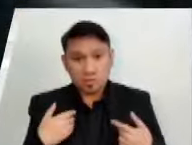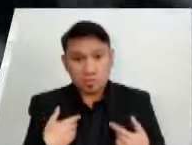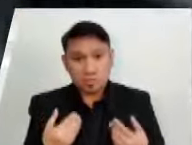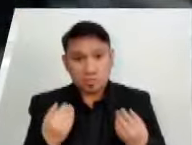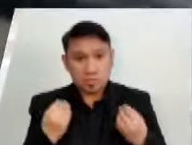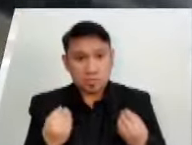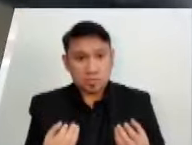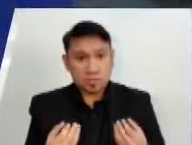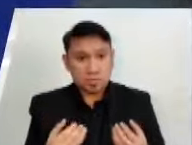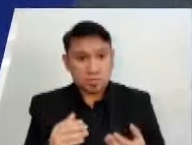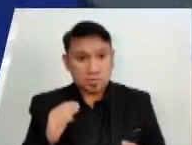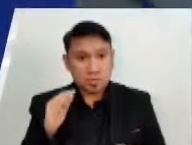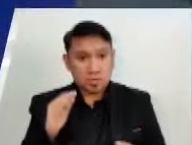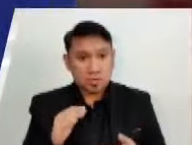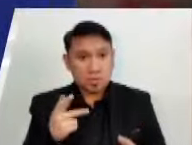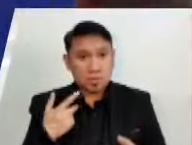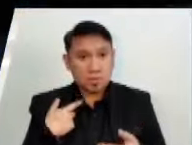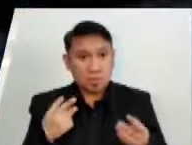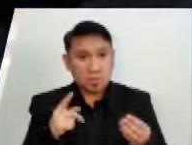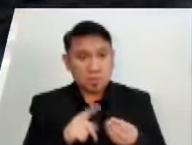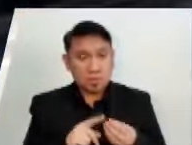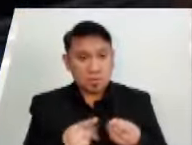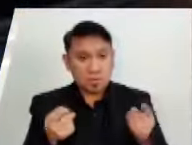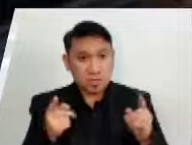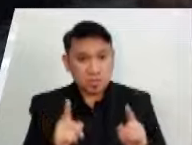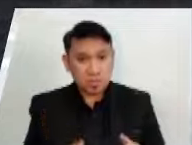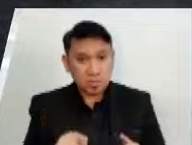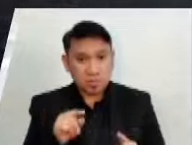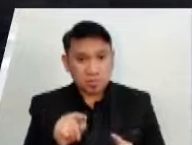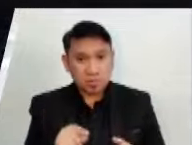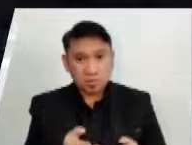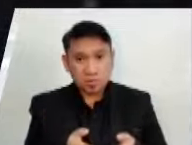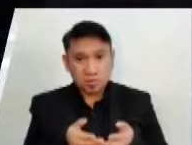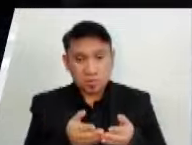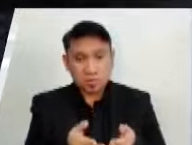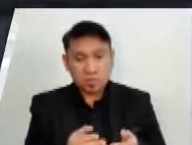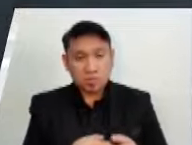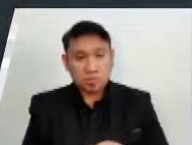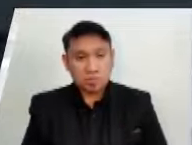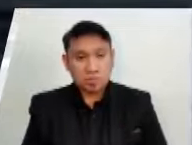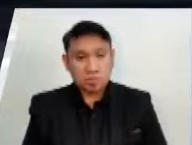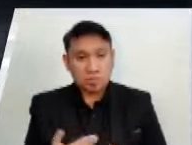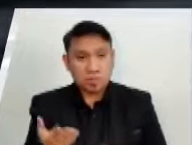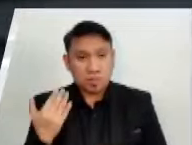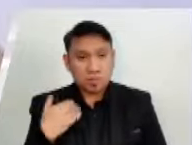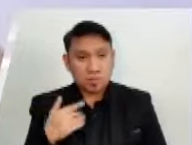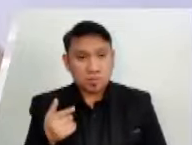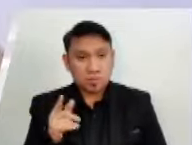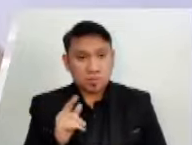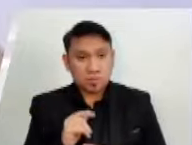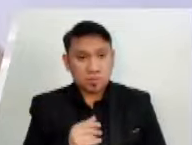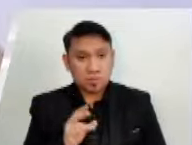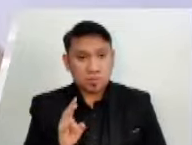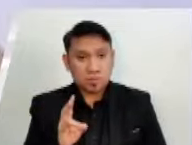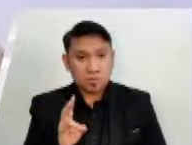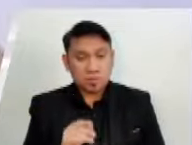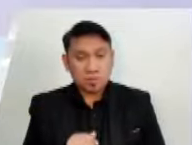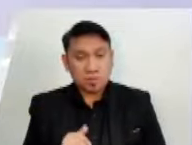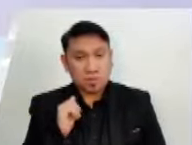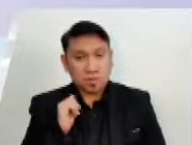vessels mula ng mangyari ang pagharang ng China coastguard sa rore sa ayungin noong June 17 We don't want to speculate